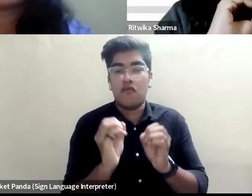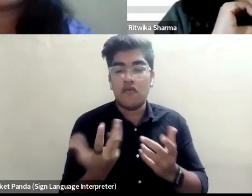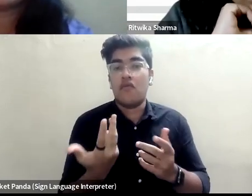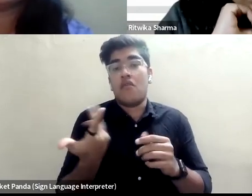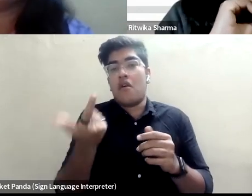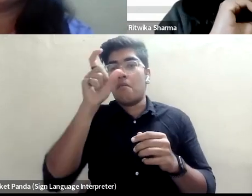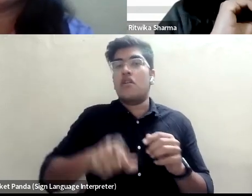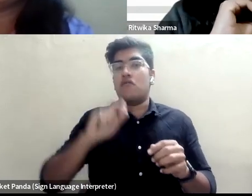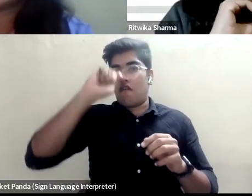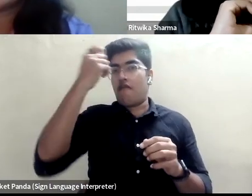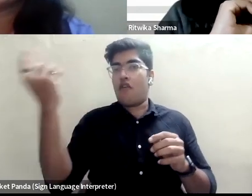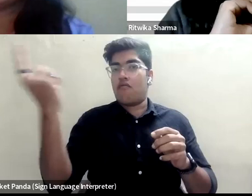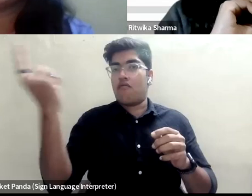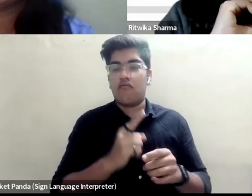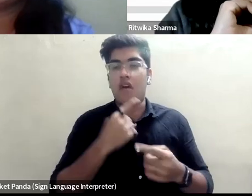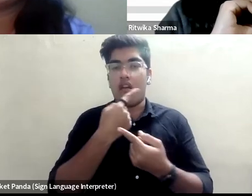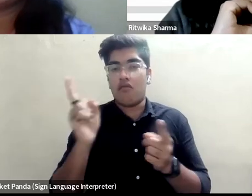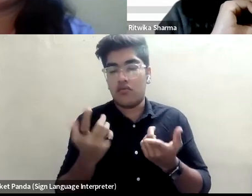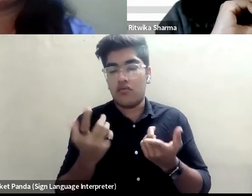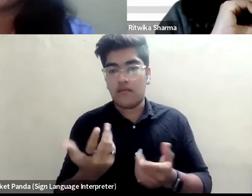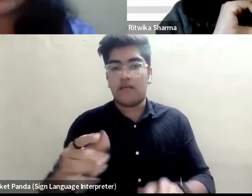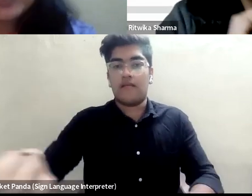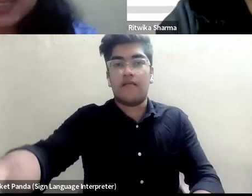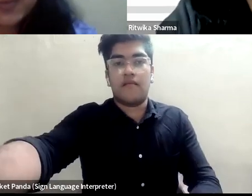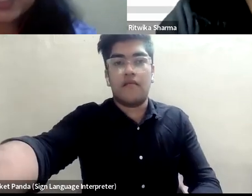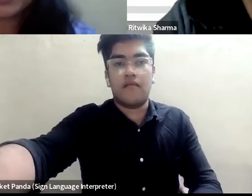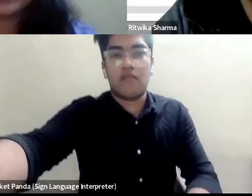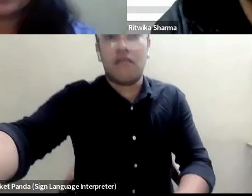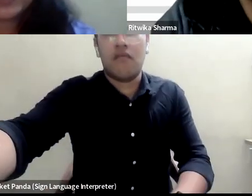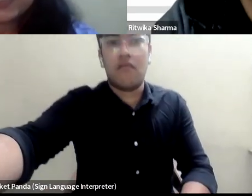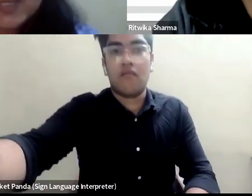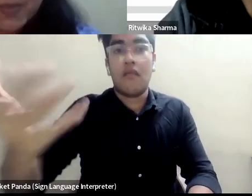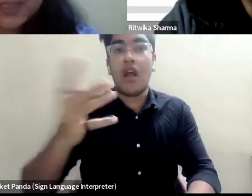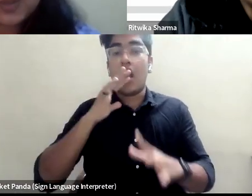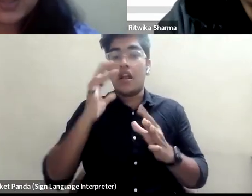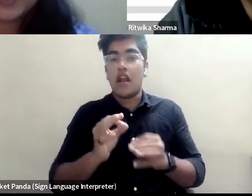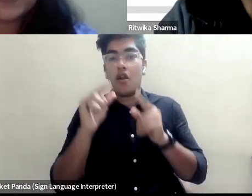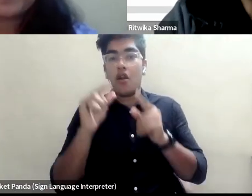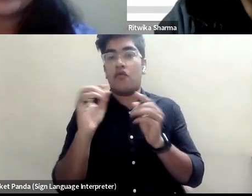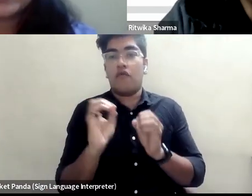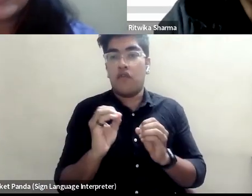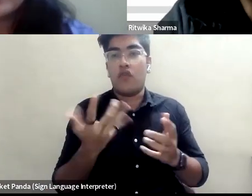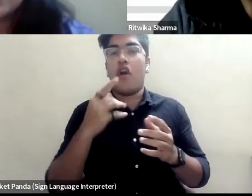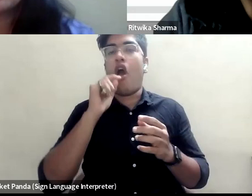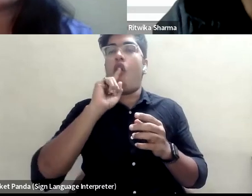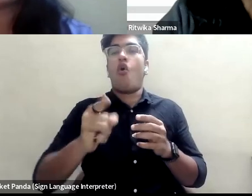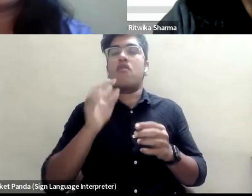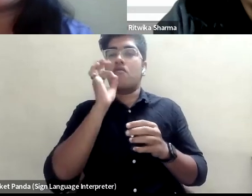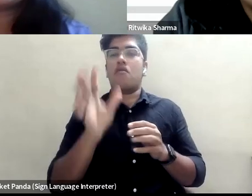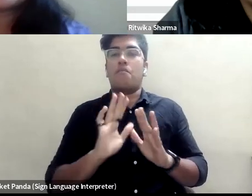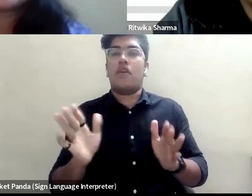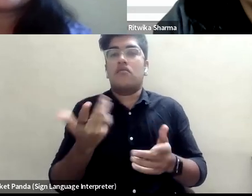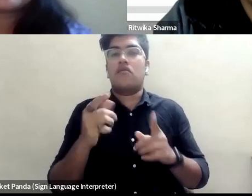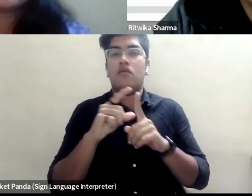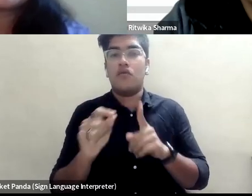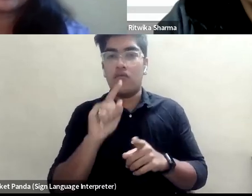just at without any justification in an ex parte order, right? So all